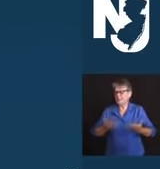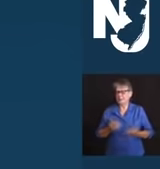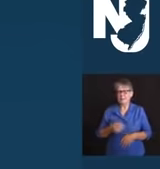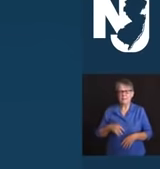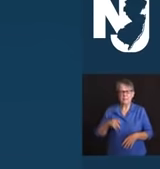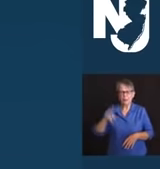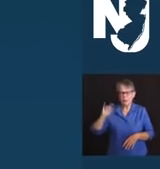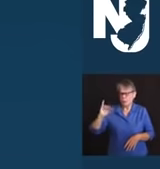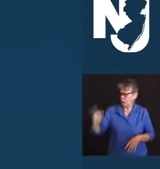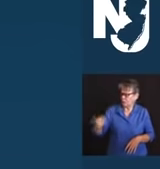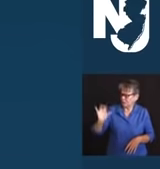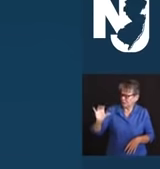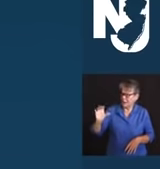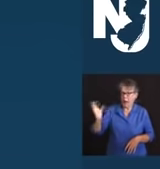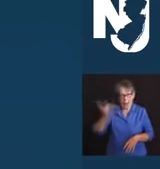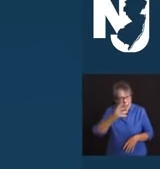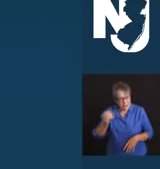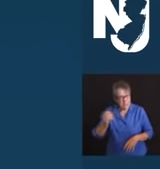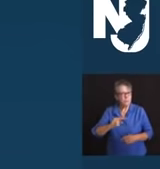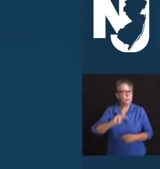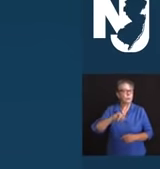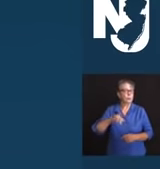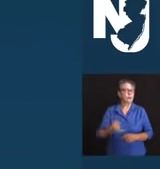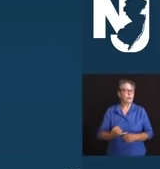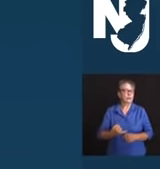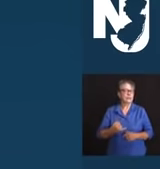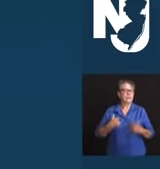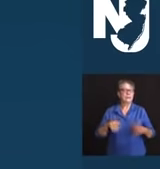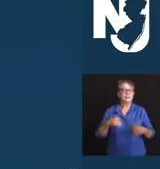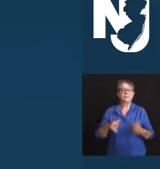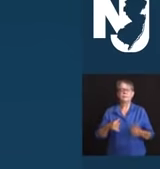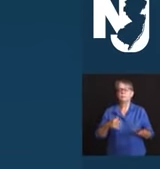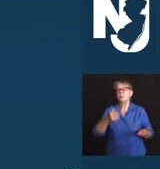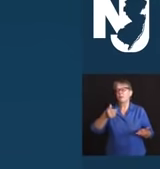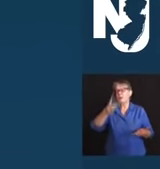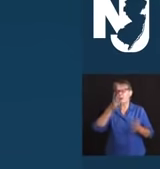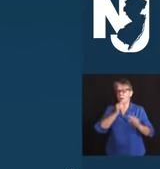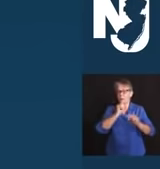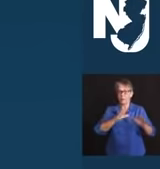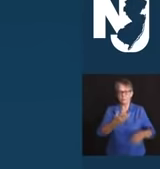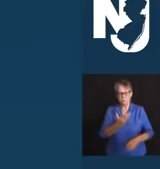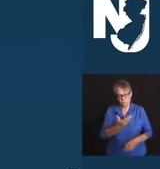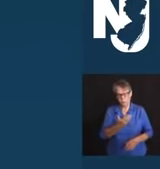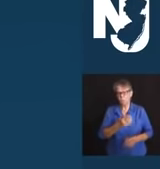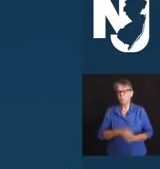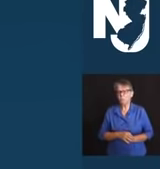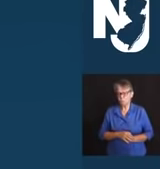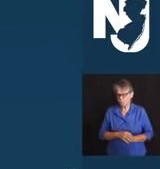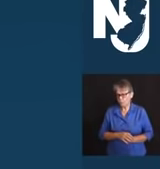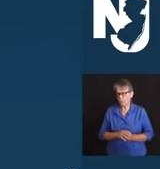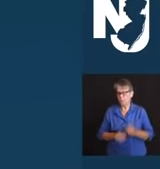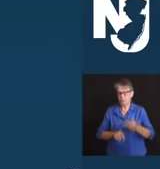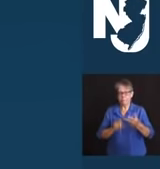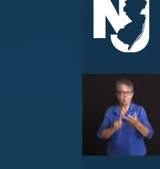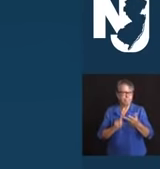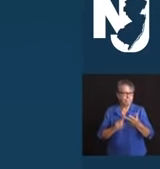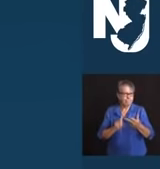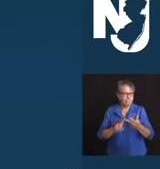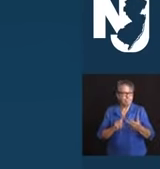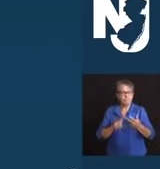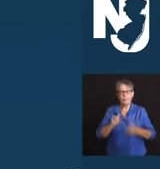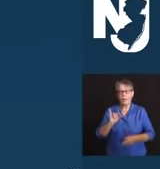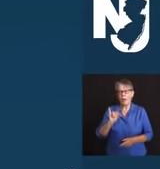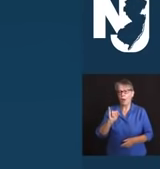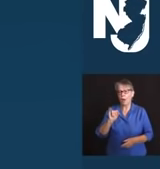watch over him and bless him and his family. And finally, we remember another member of our law